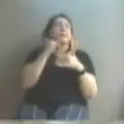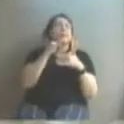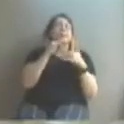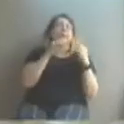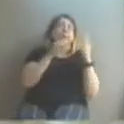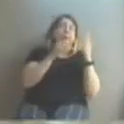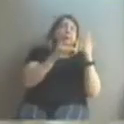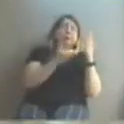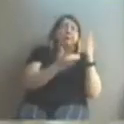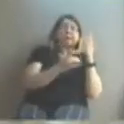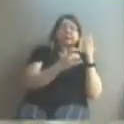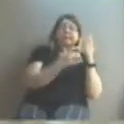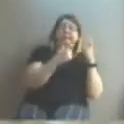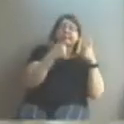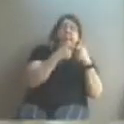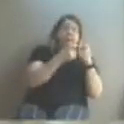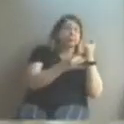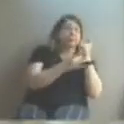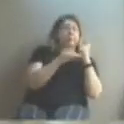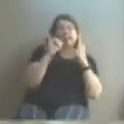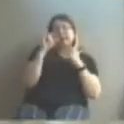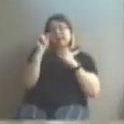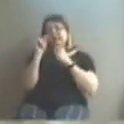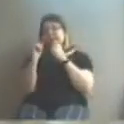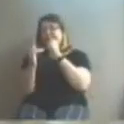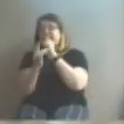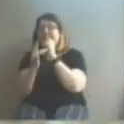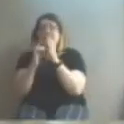copy machine tech, or an IT tech,